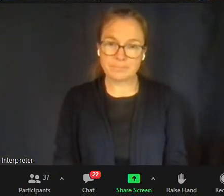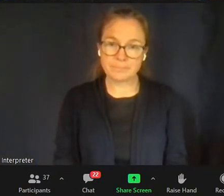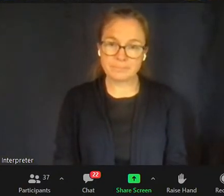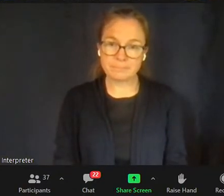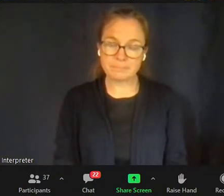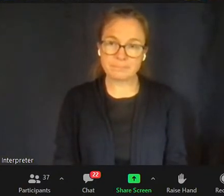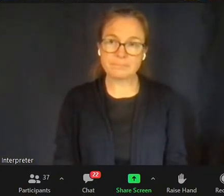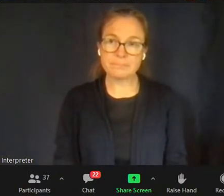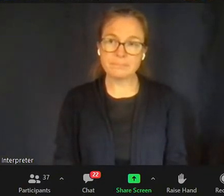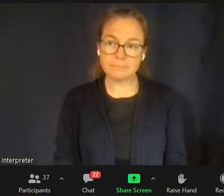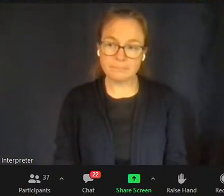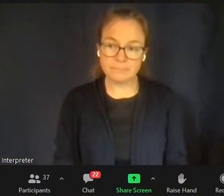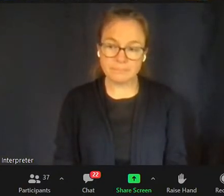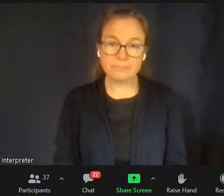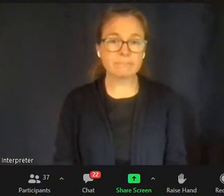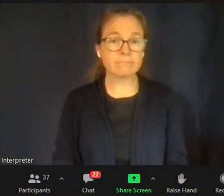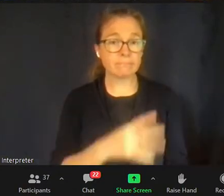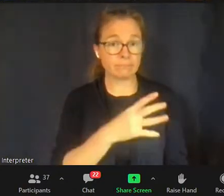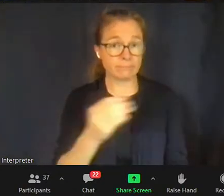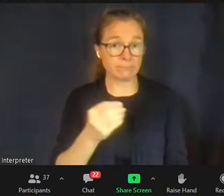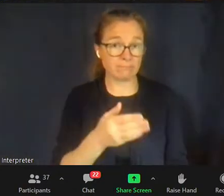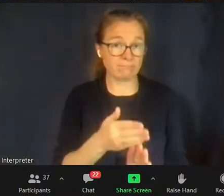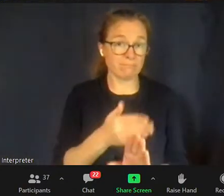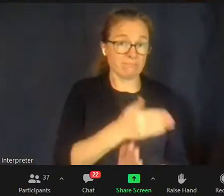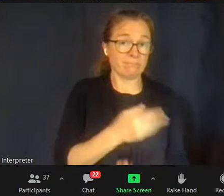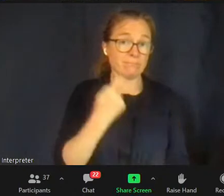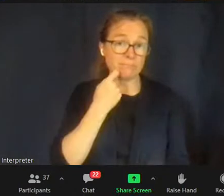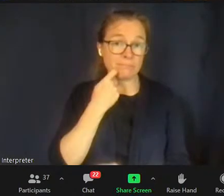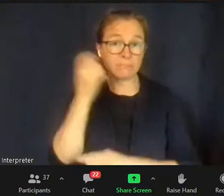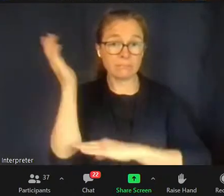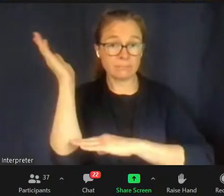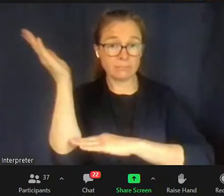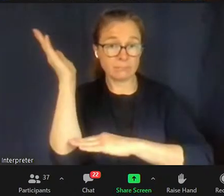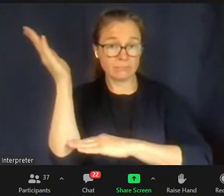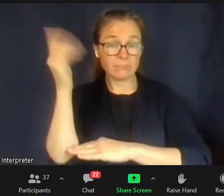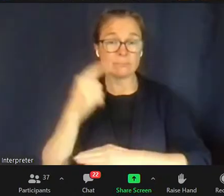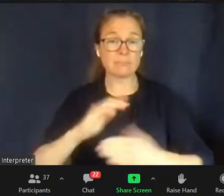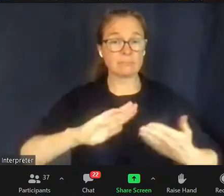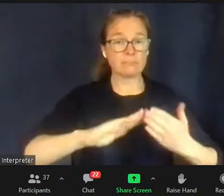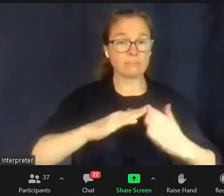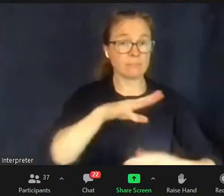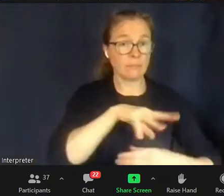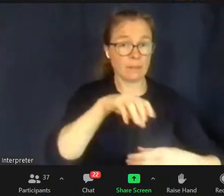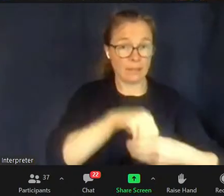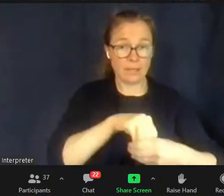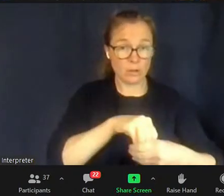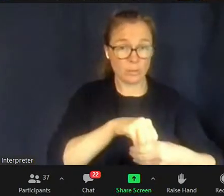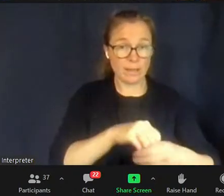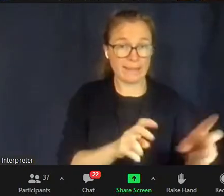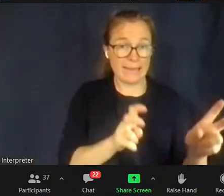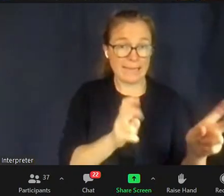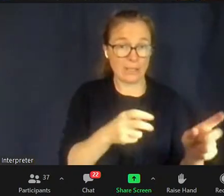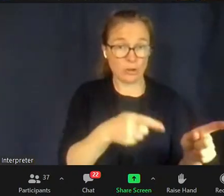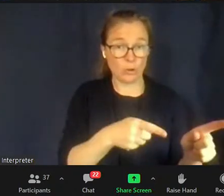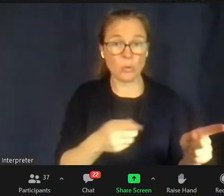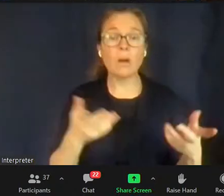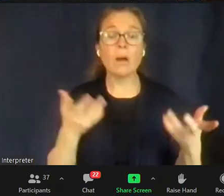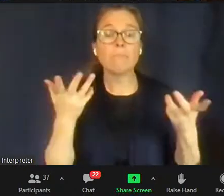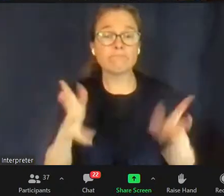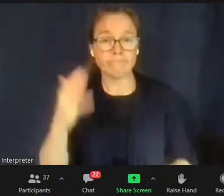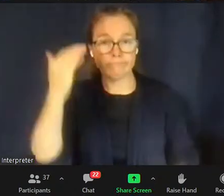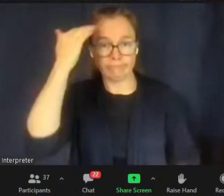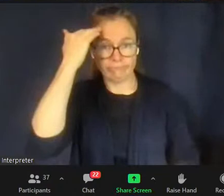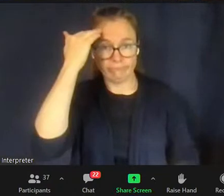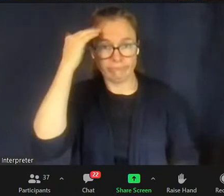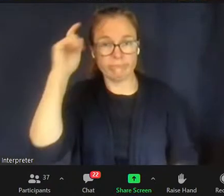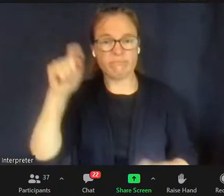the presentation earlier under community engagements, we know that we need to